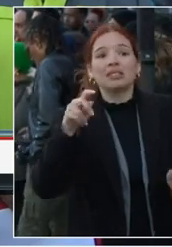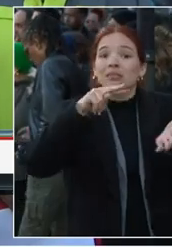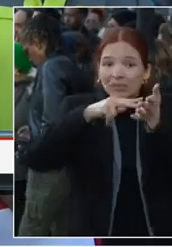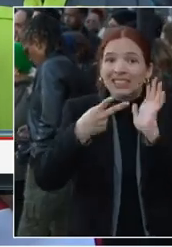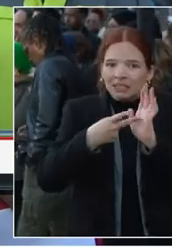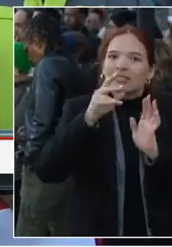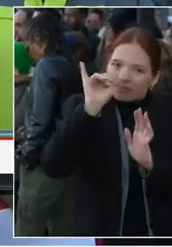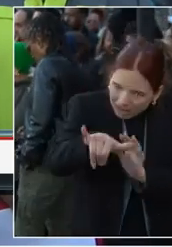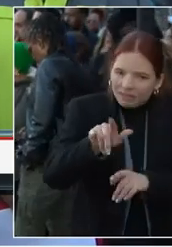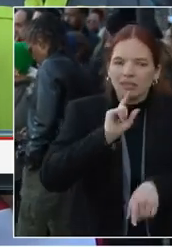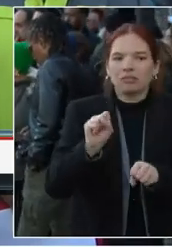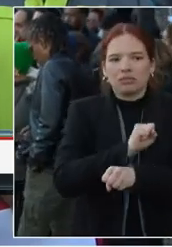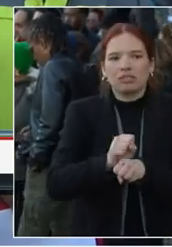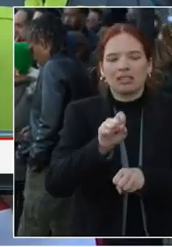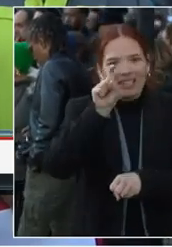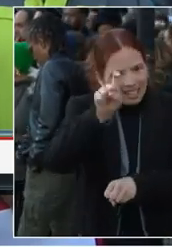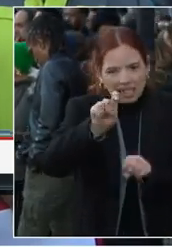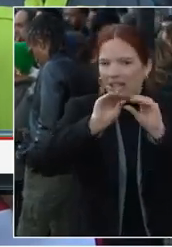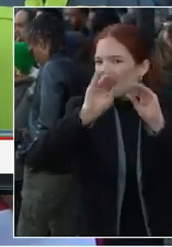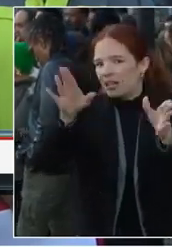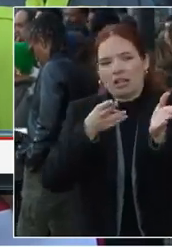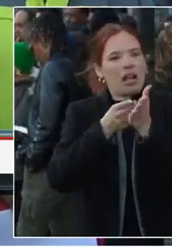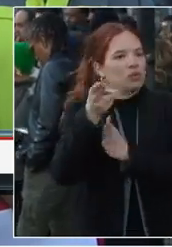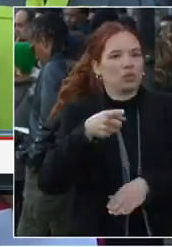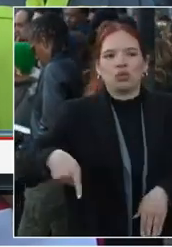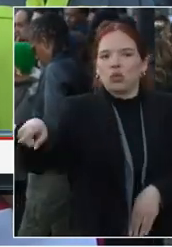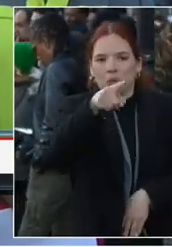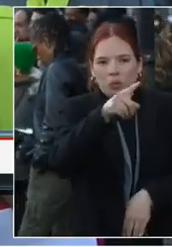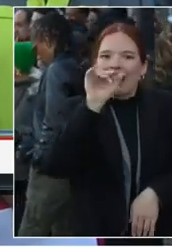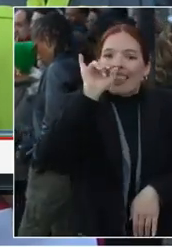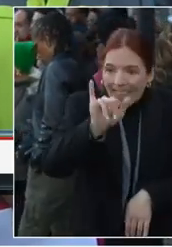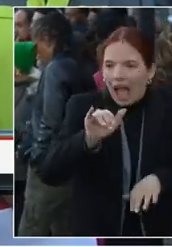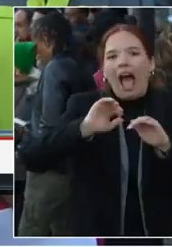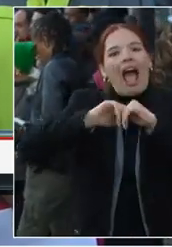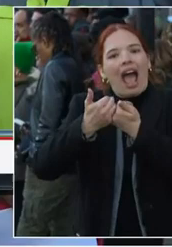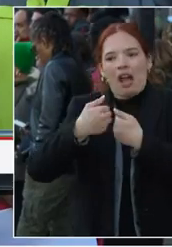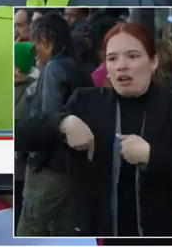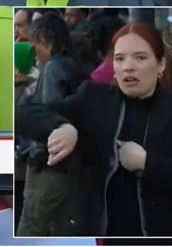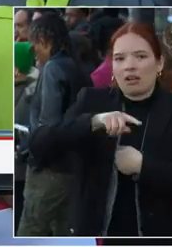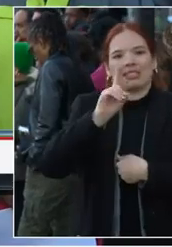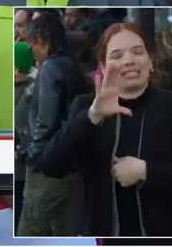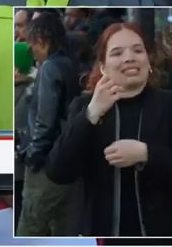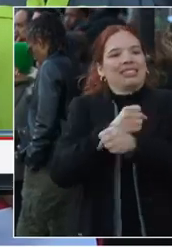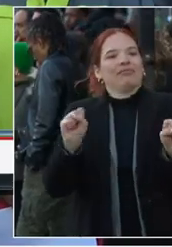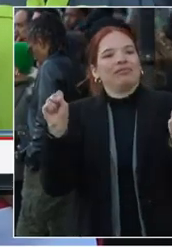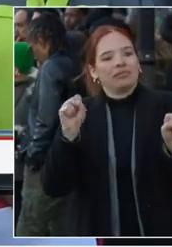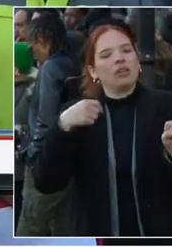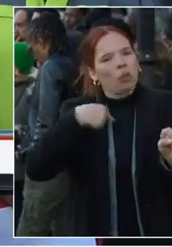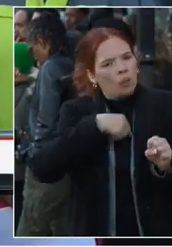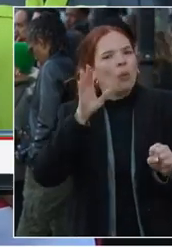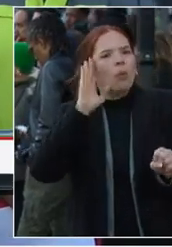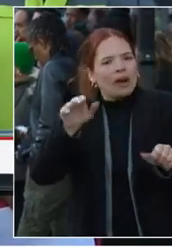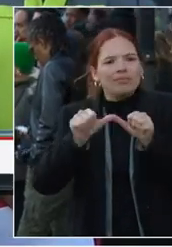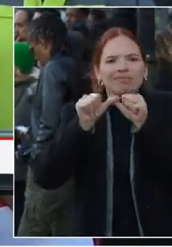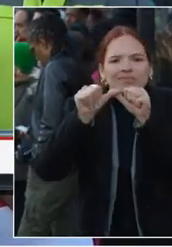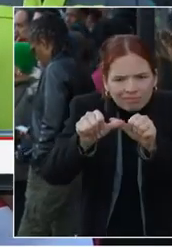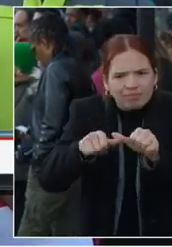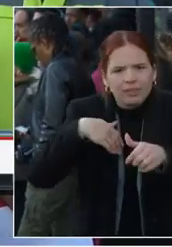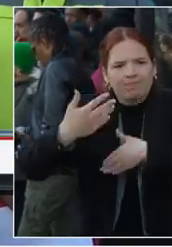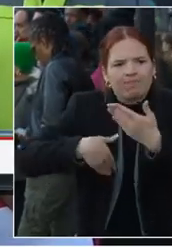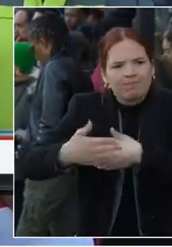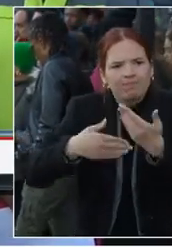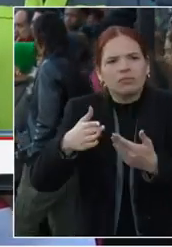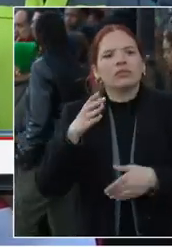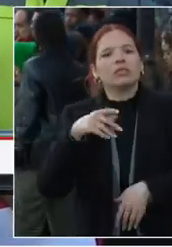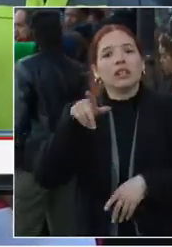I said. That is how you keep communities safe. So we're going to continue to work to do just that. Your Metropolitan Police Department last year took